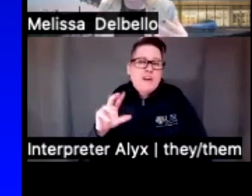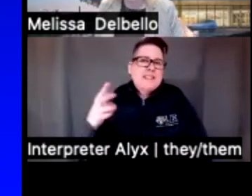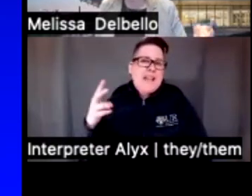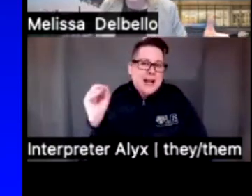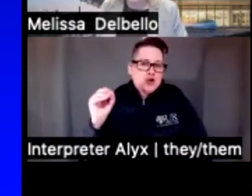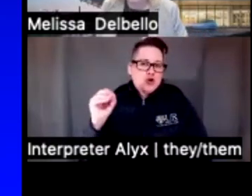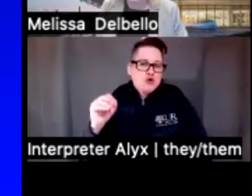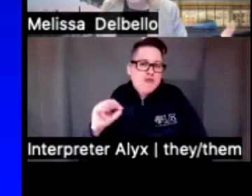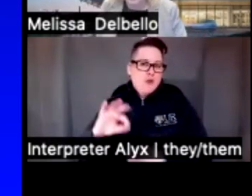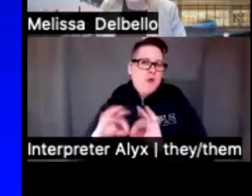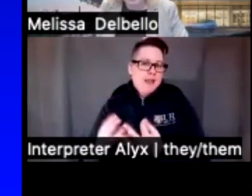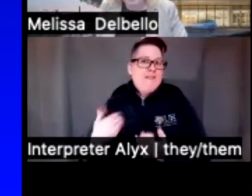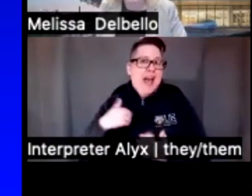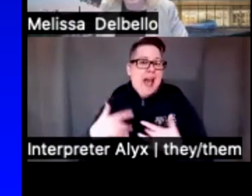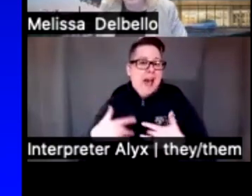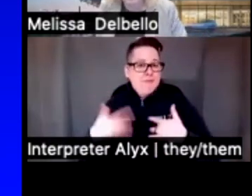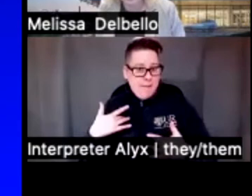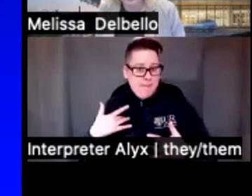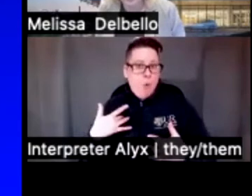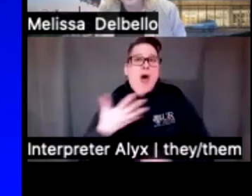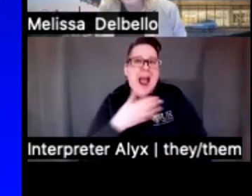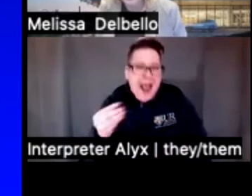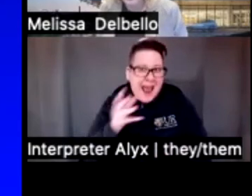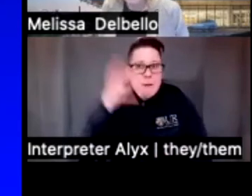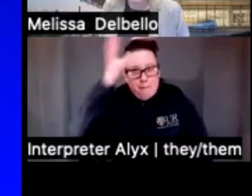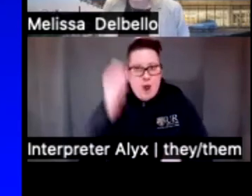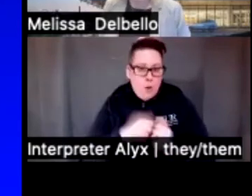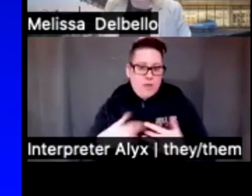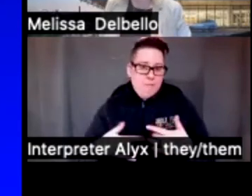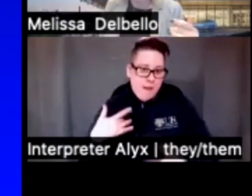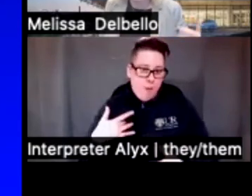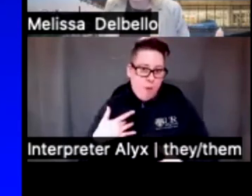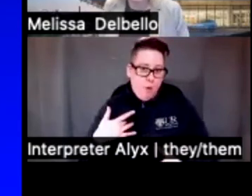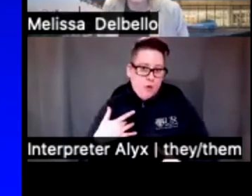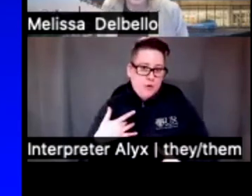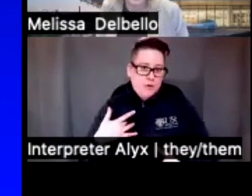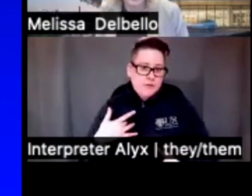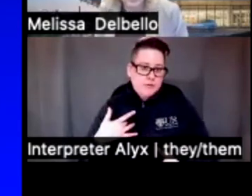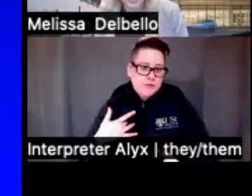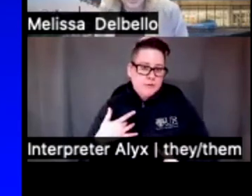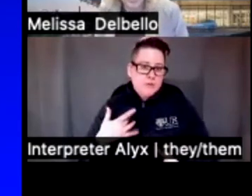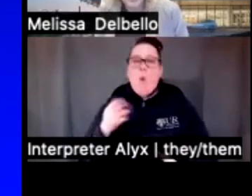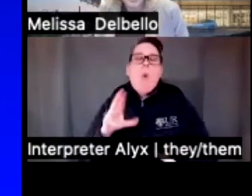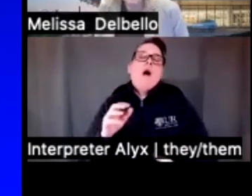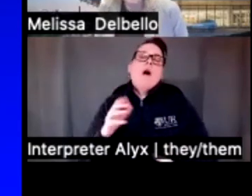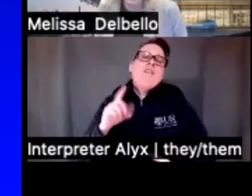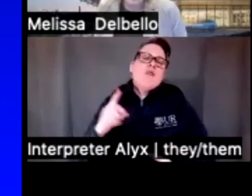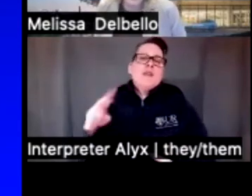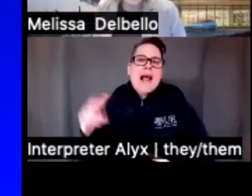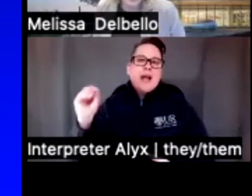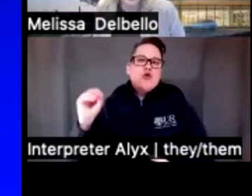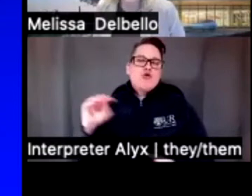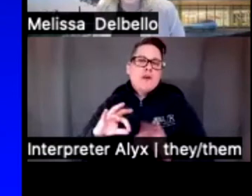relatives with bipolar and a parent with bipolar, or first and second degree relatives with a mood disorder, and it was